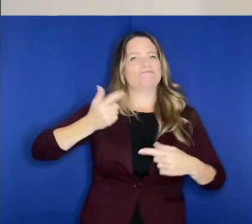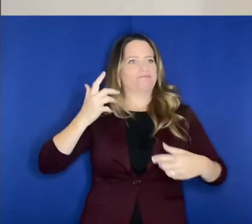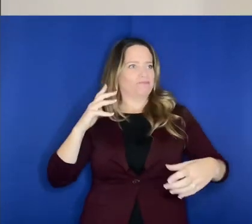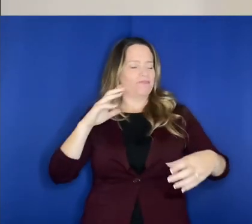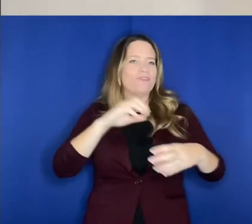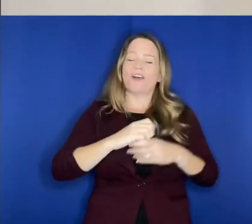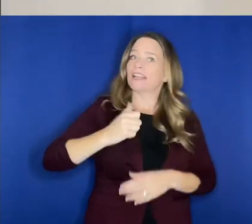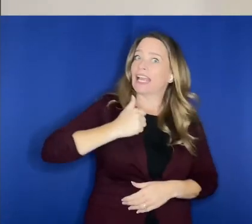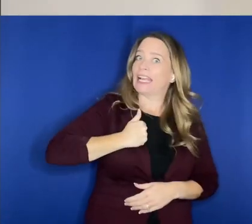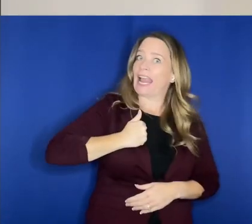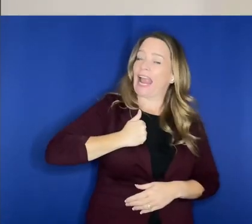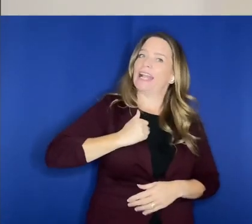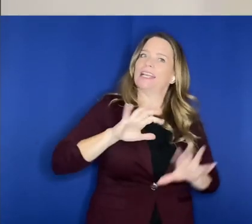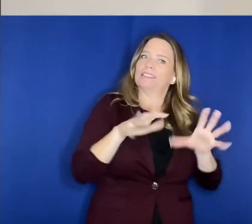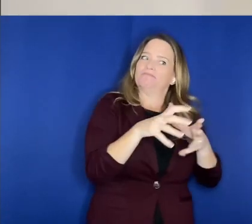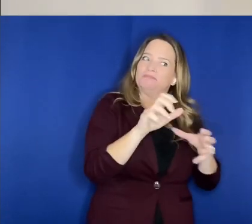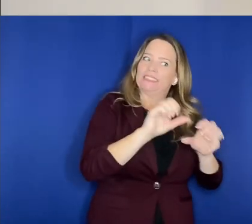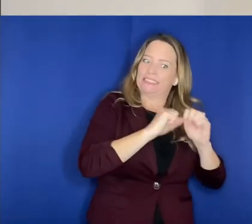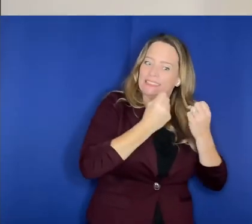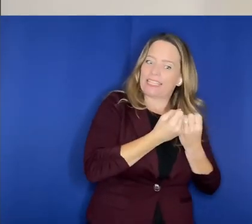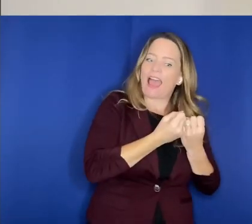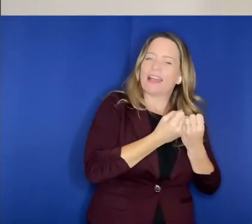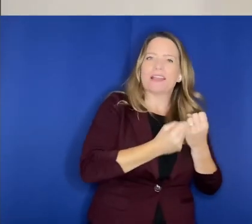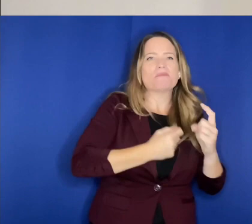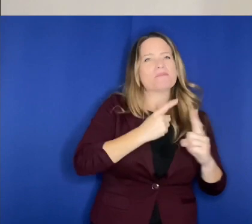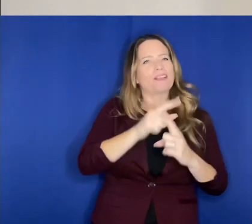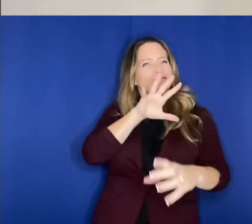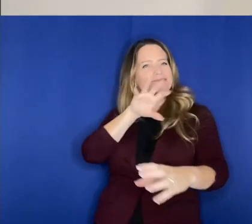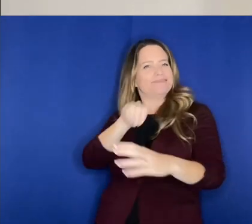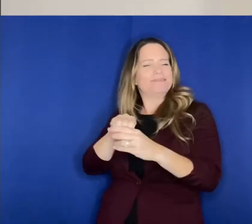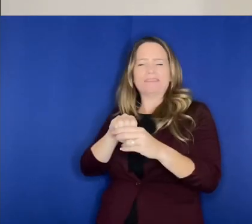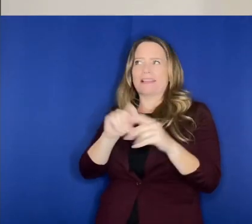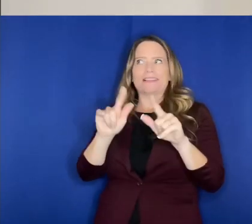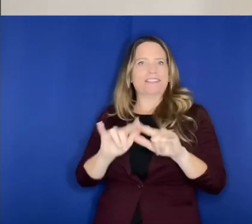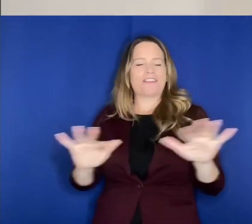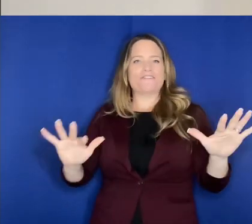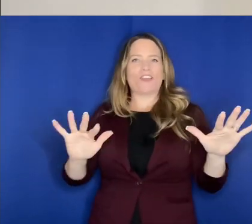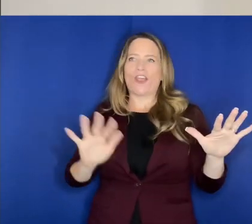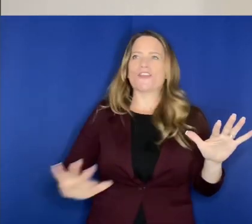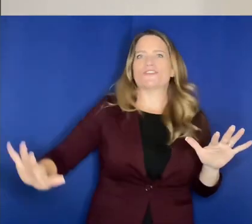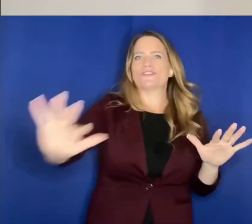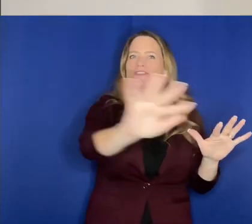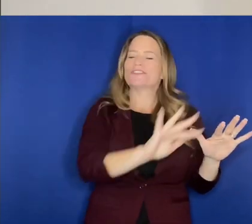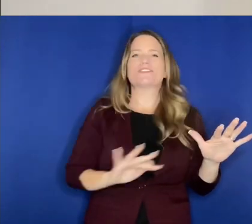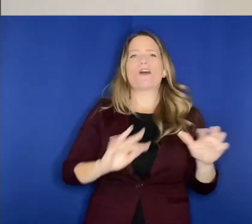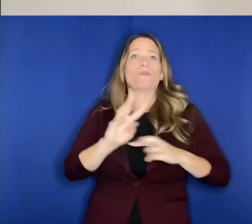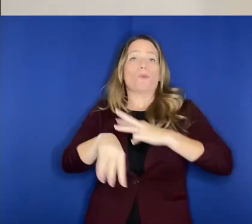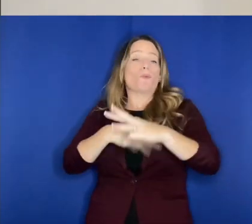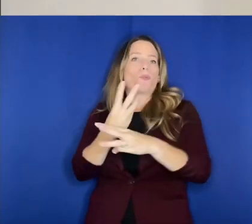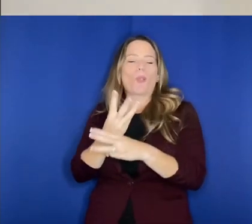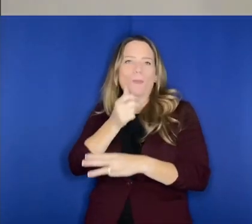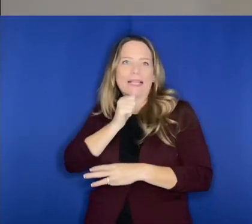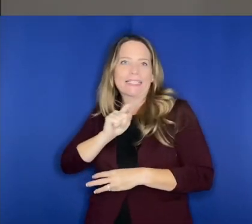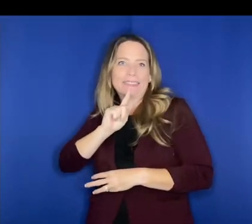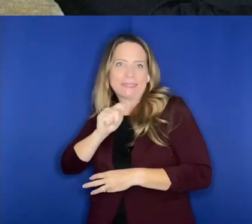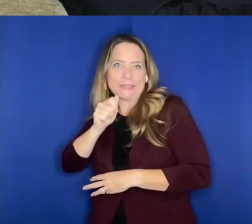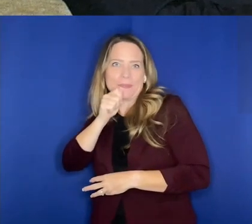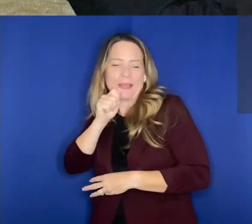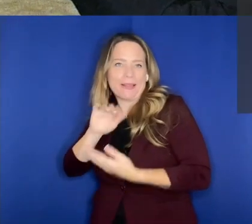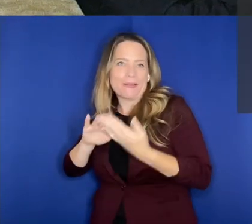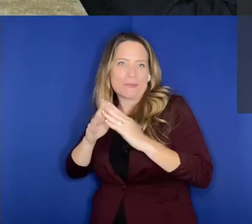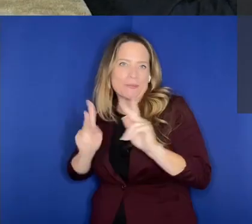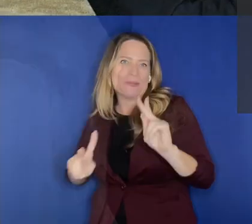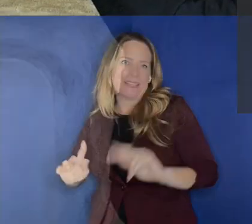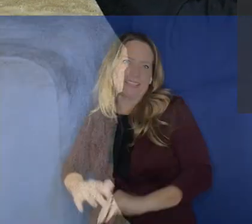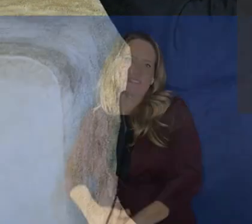to Canadian society, but also to the diverse mosaic of the global Ismaili community.